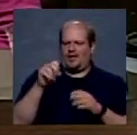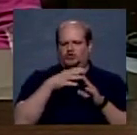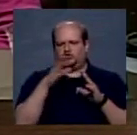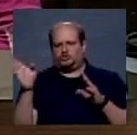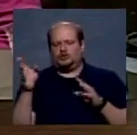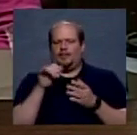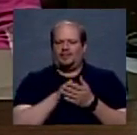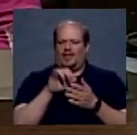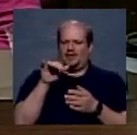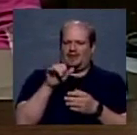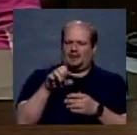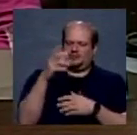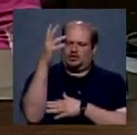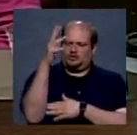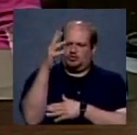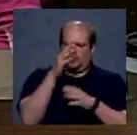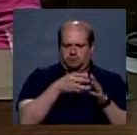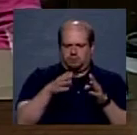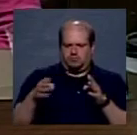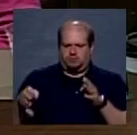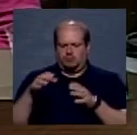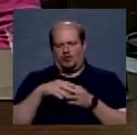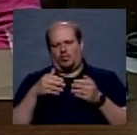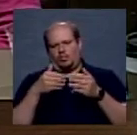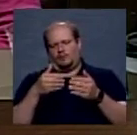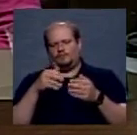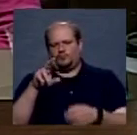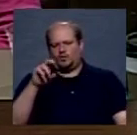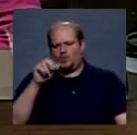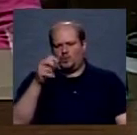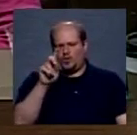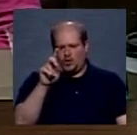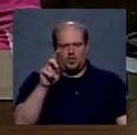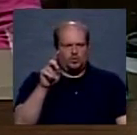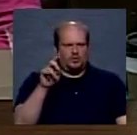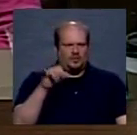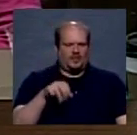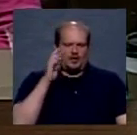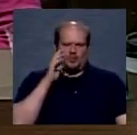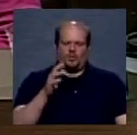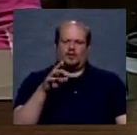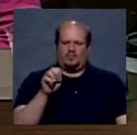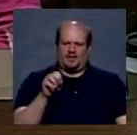In this case, a tree cut up on the side of the road was going to be